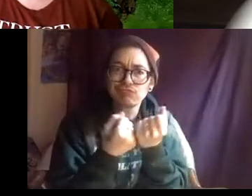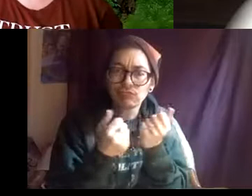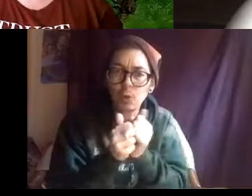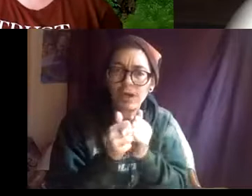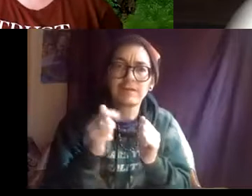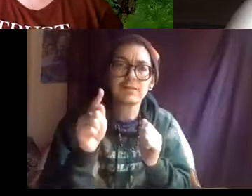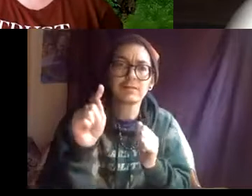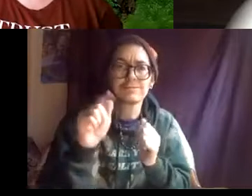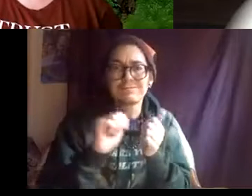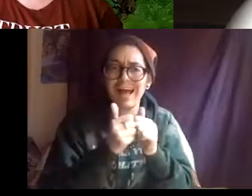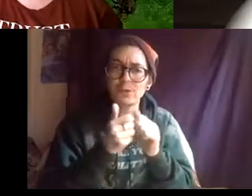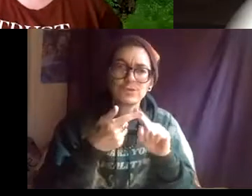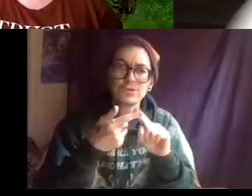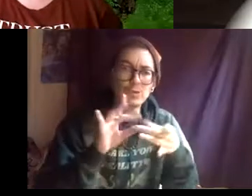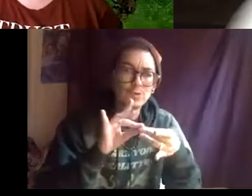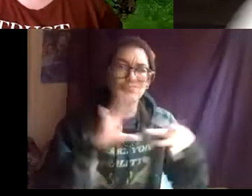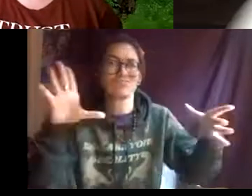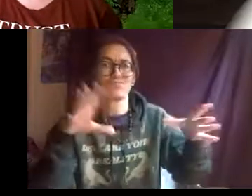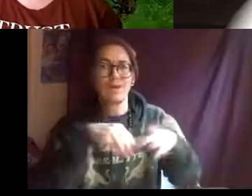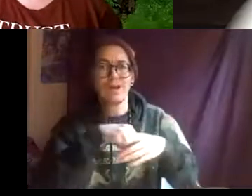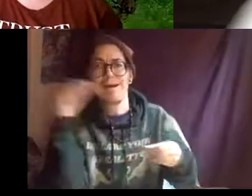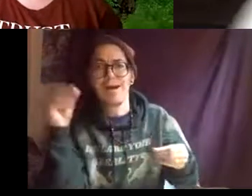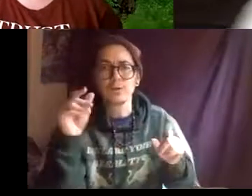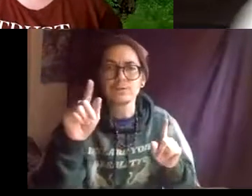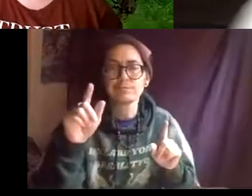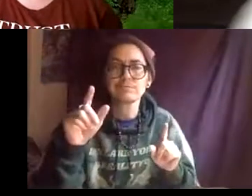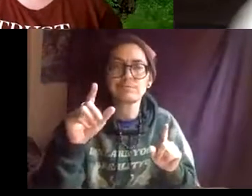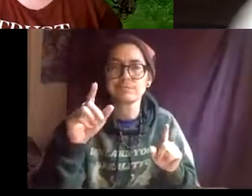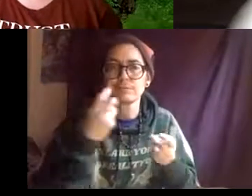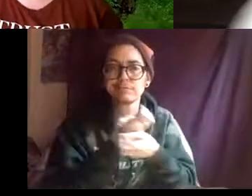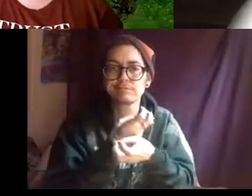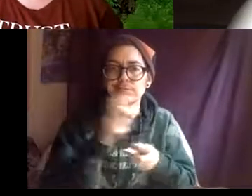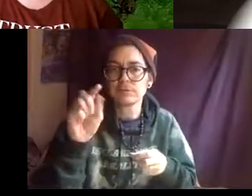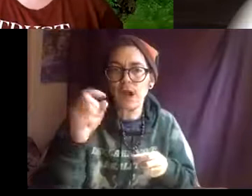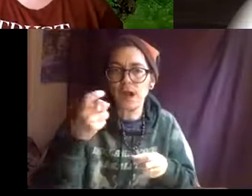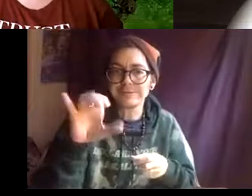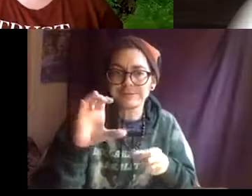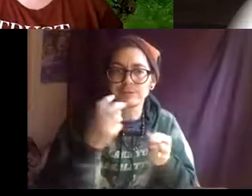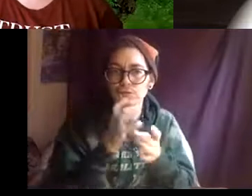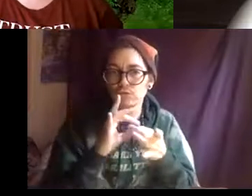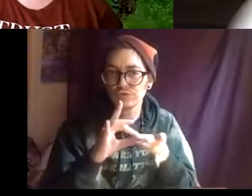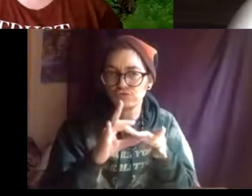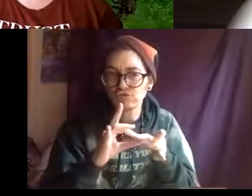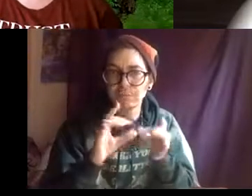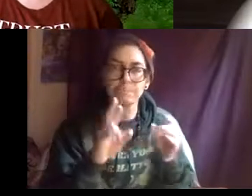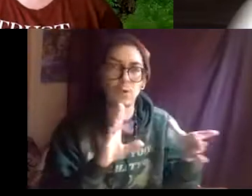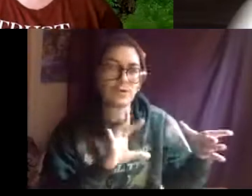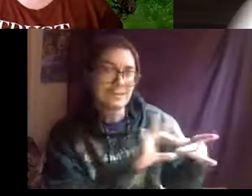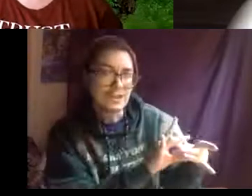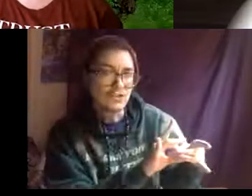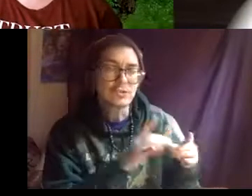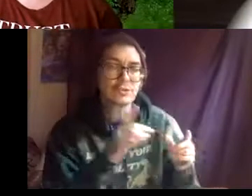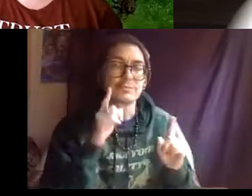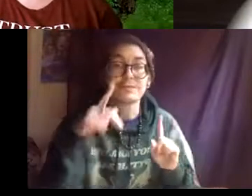clients. I offer support with how to get out or release